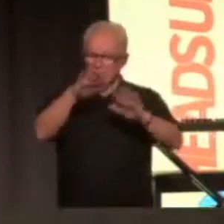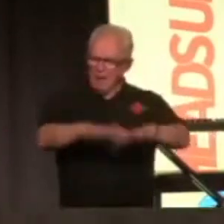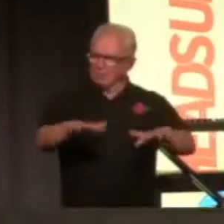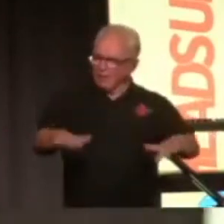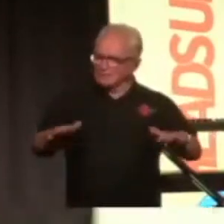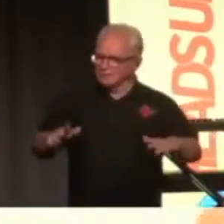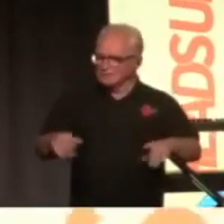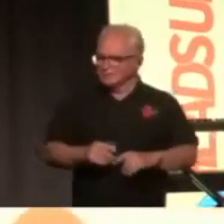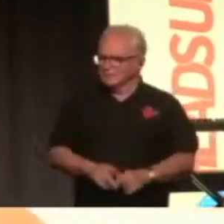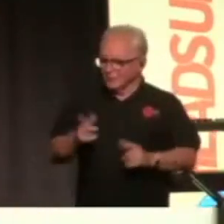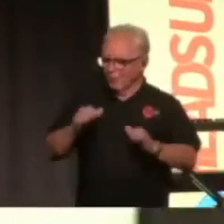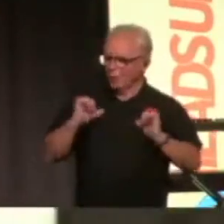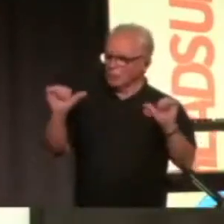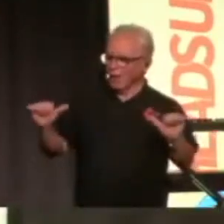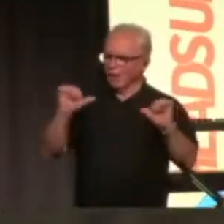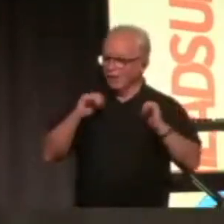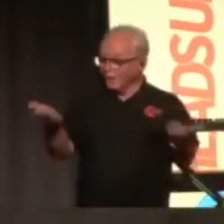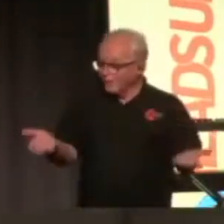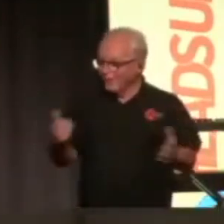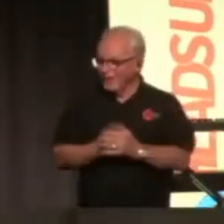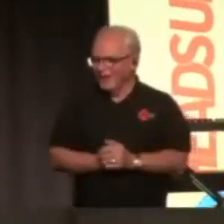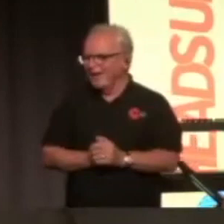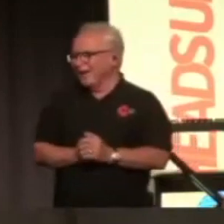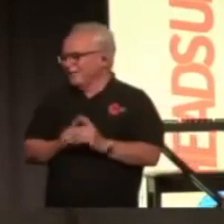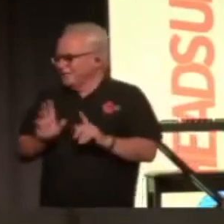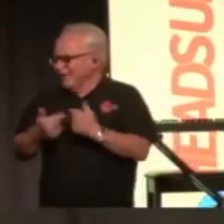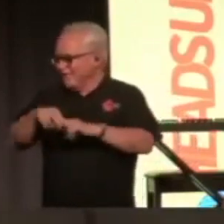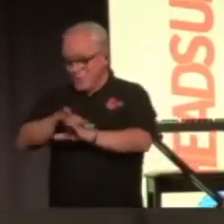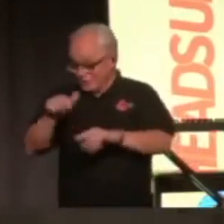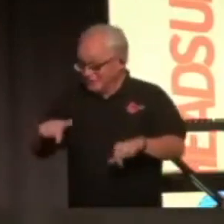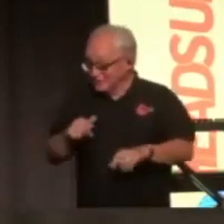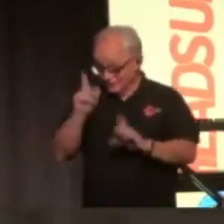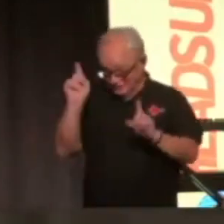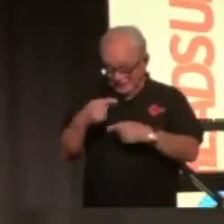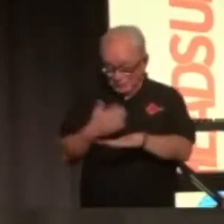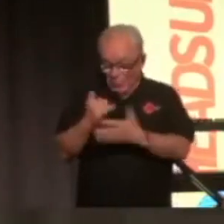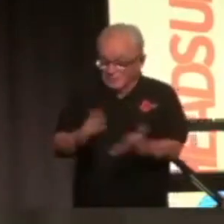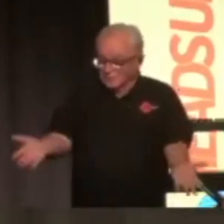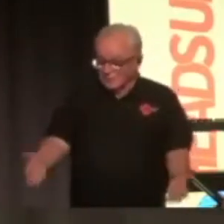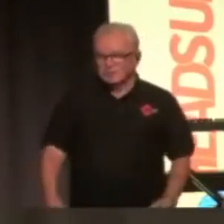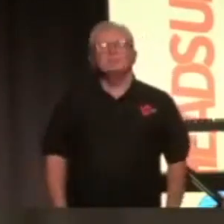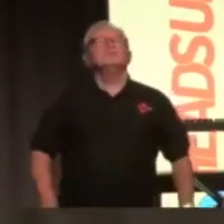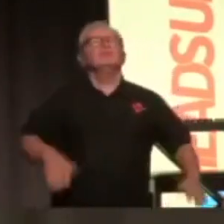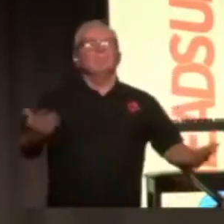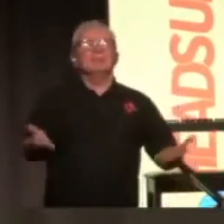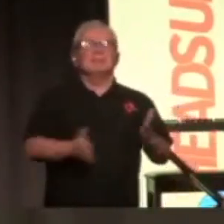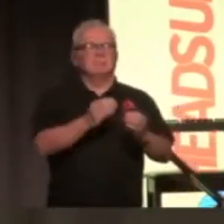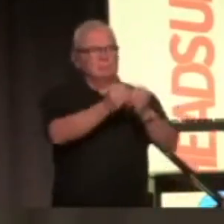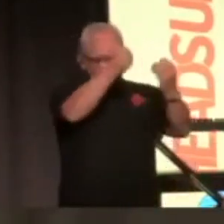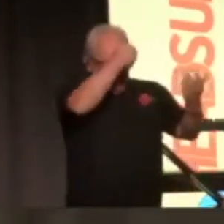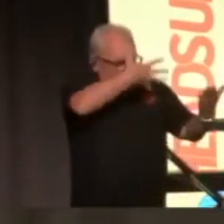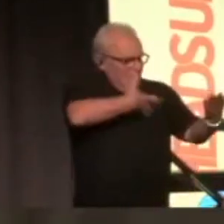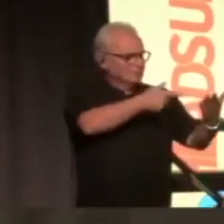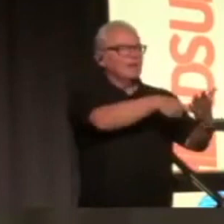Belfast. But since there's nobody here, we're not going to do that. Okay? So the Bible gives us the heads up on this and